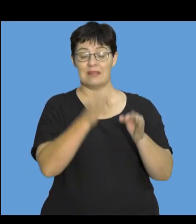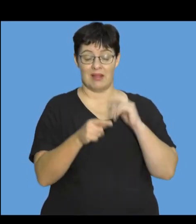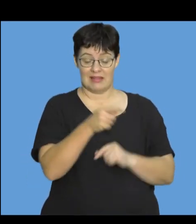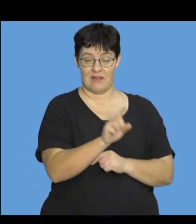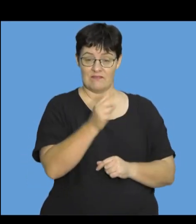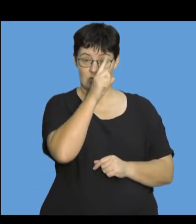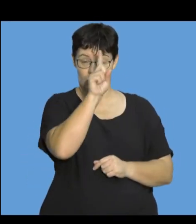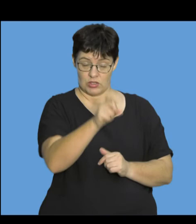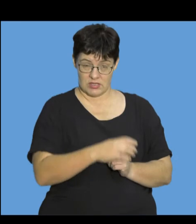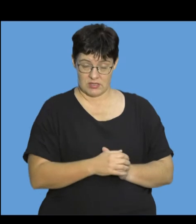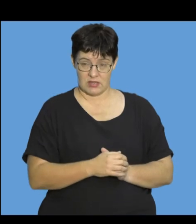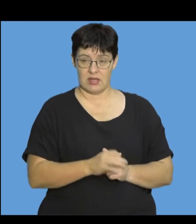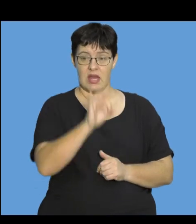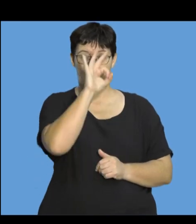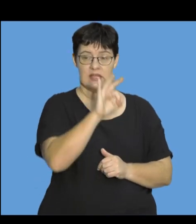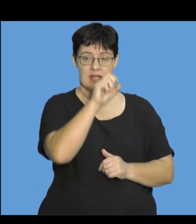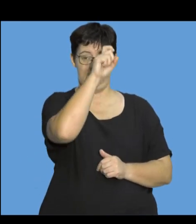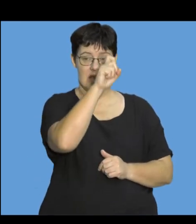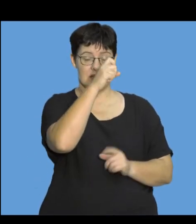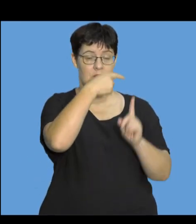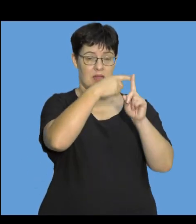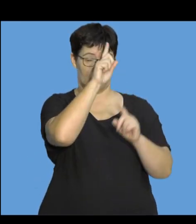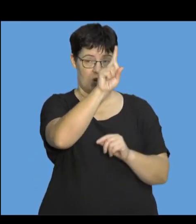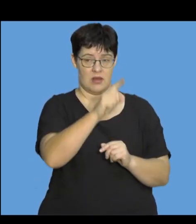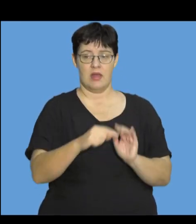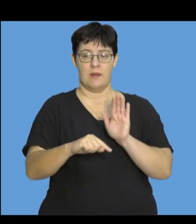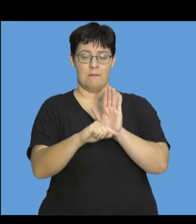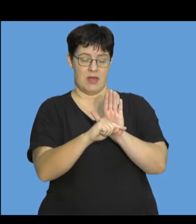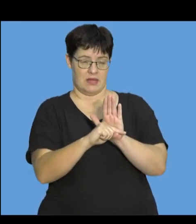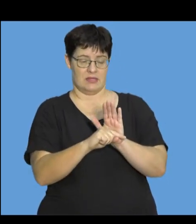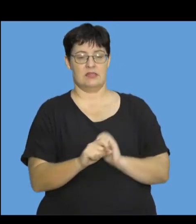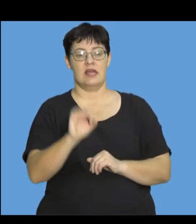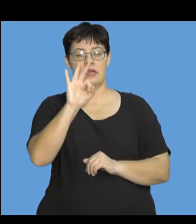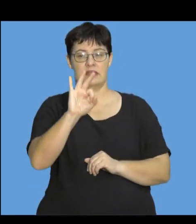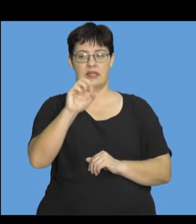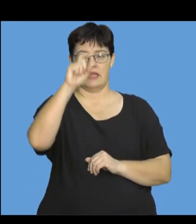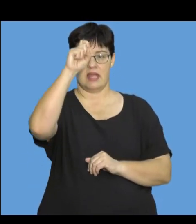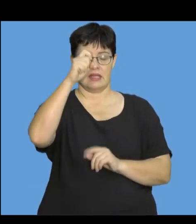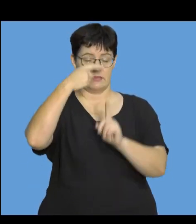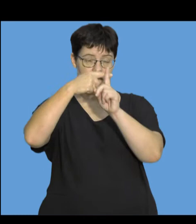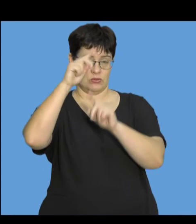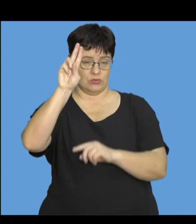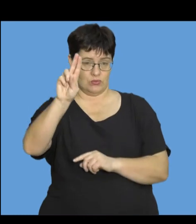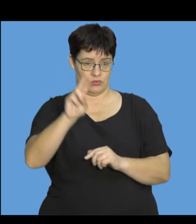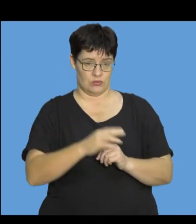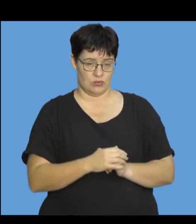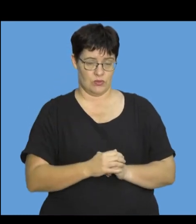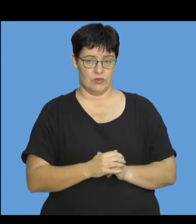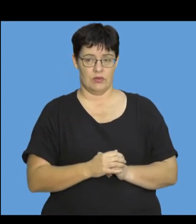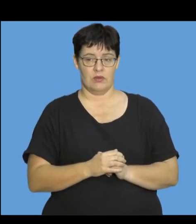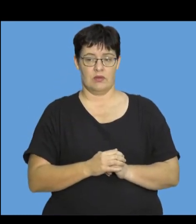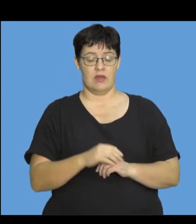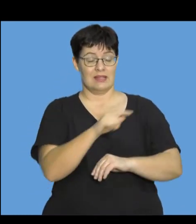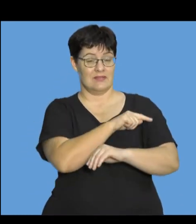the first question, which is 3 to the exponent of x plus 1 minus 3 to the exponent of x plus